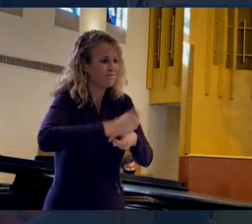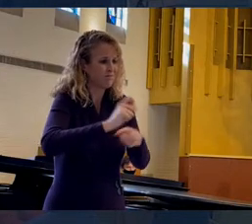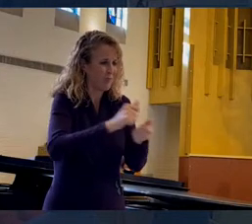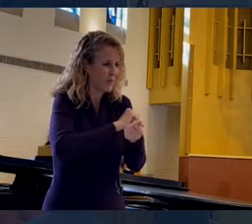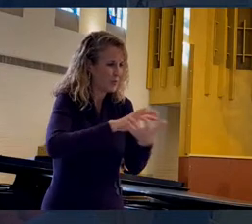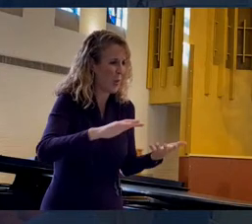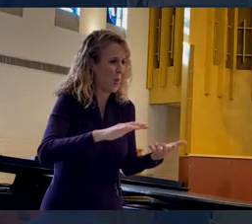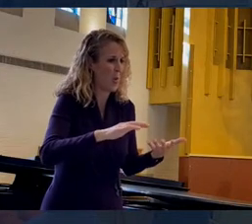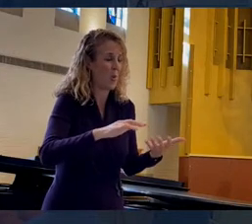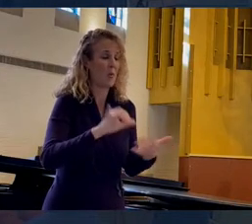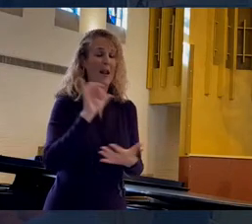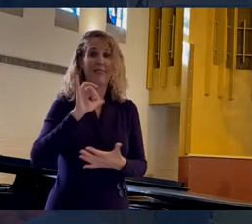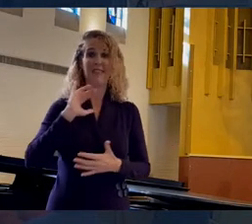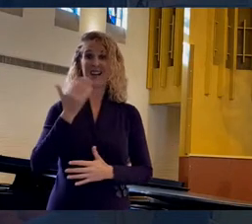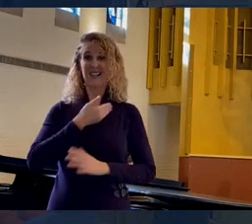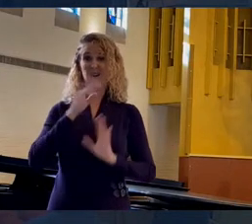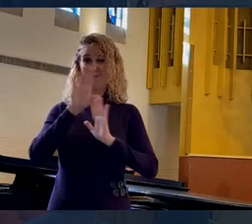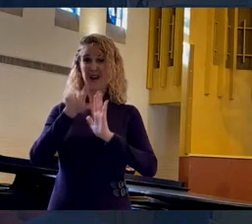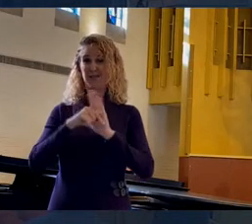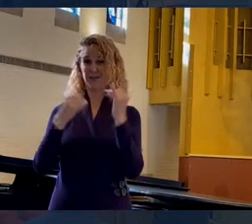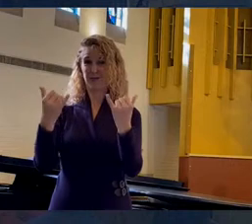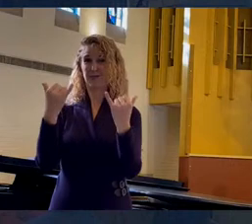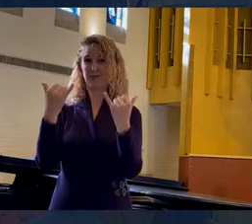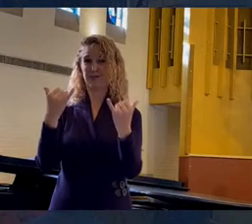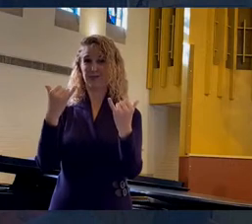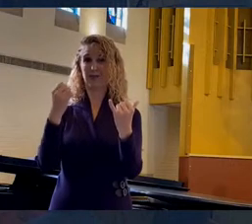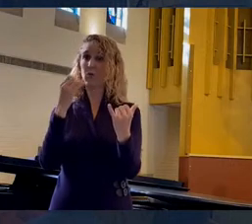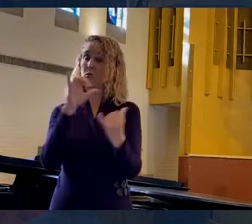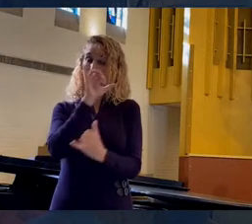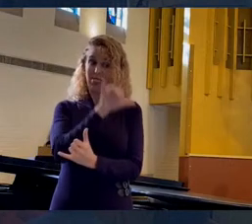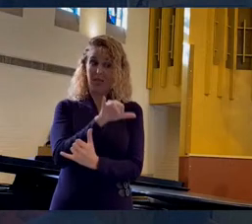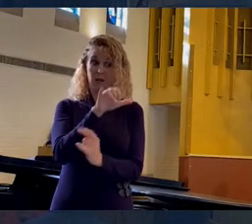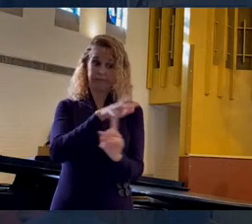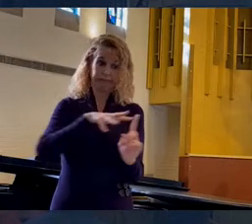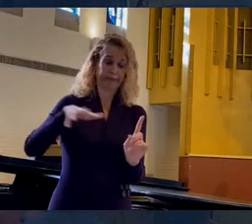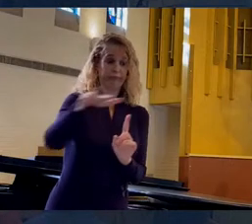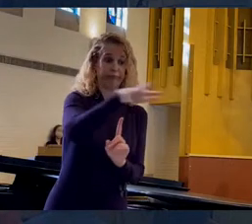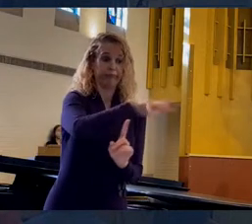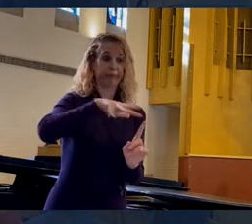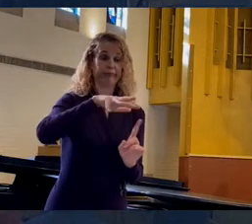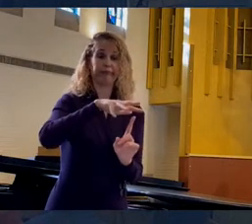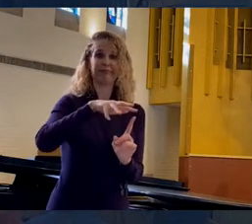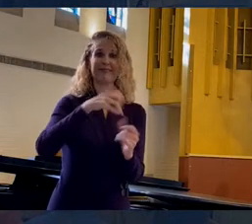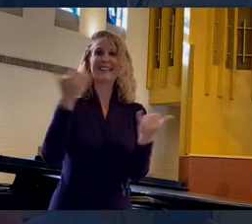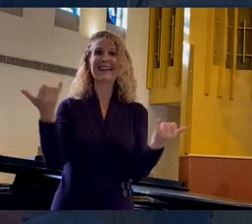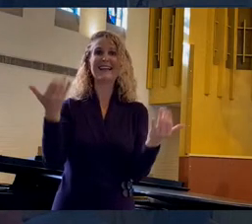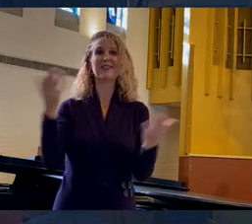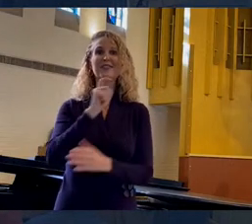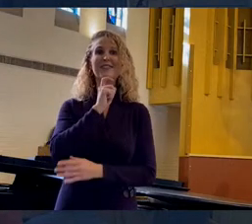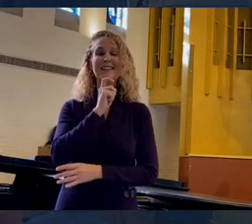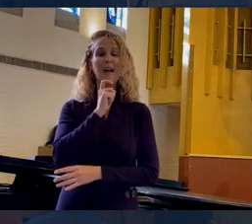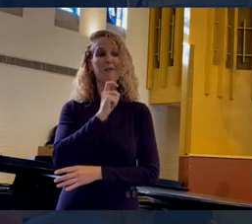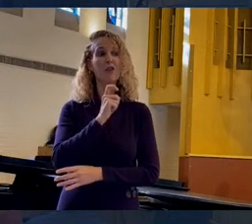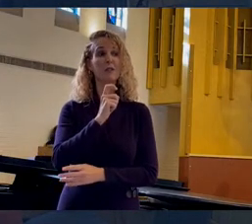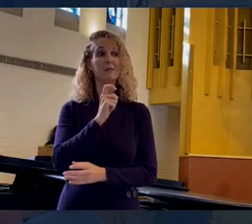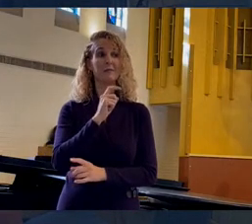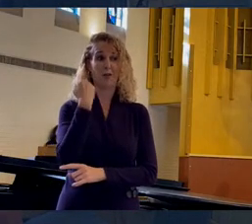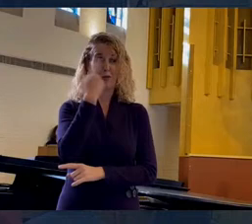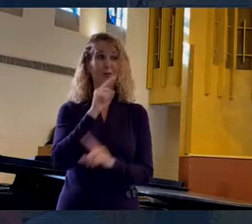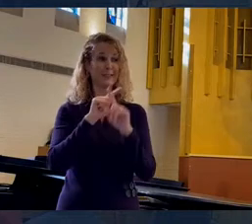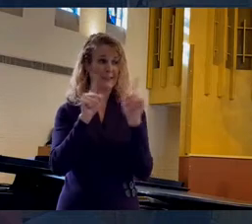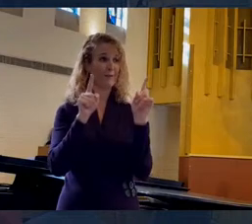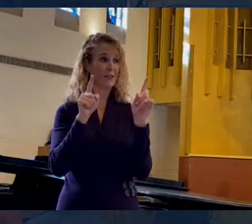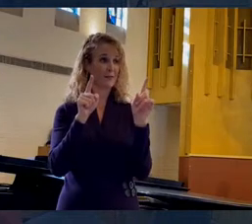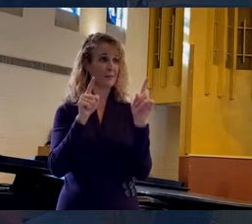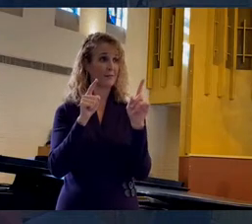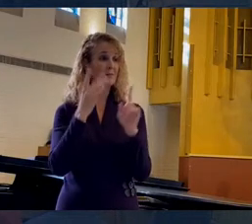existence. That's our context. And it's in that context that a place like Xavier is going to start looking different